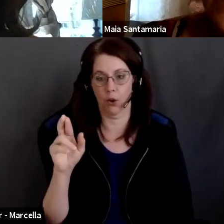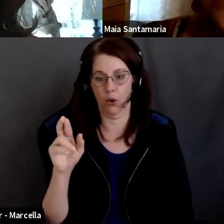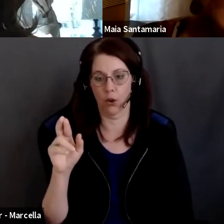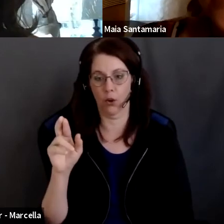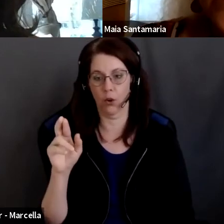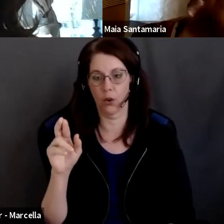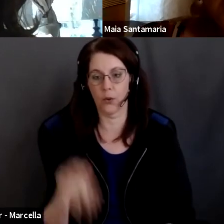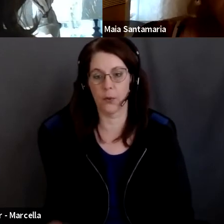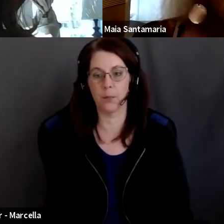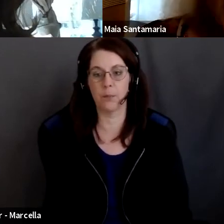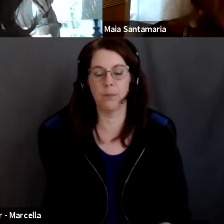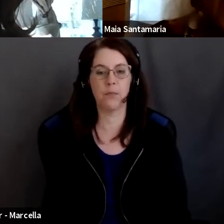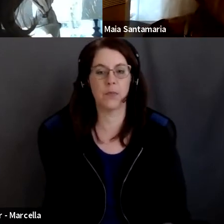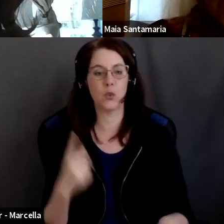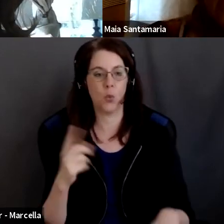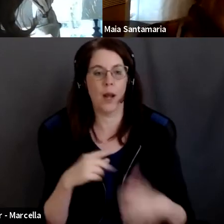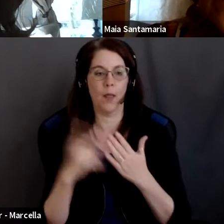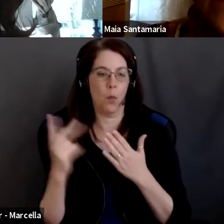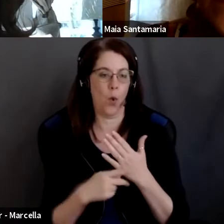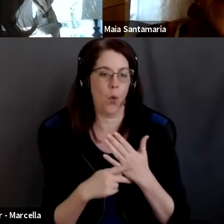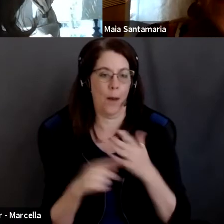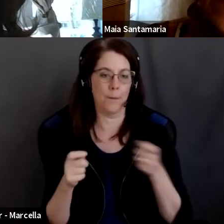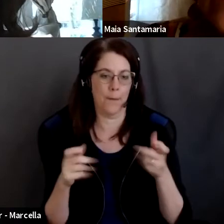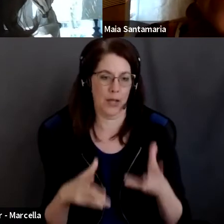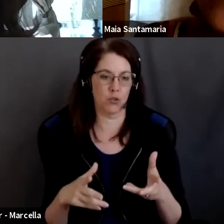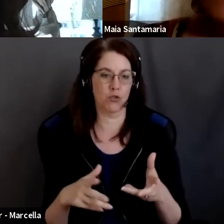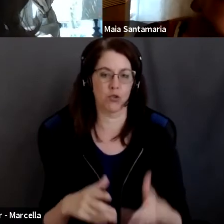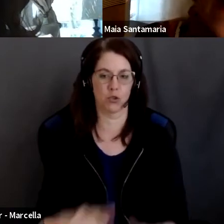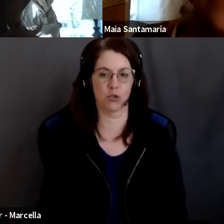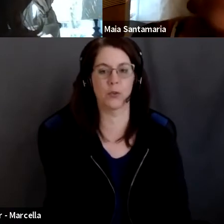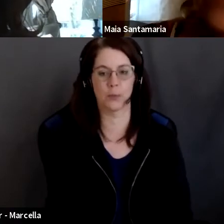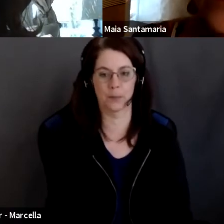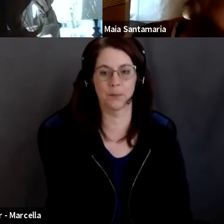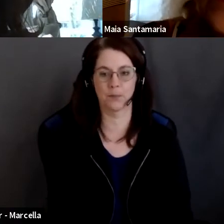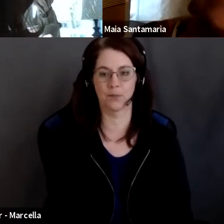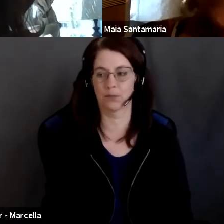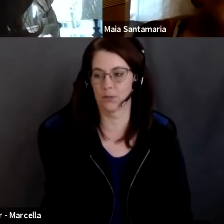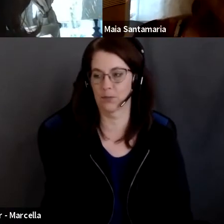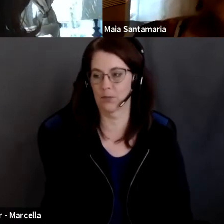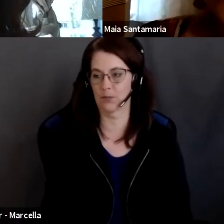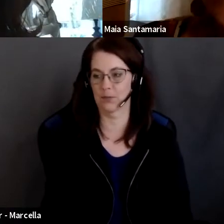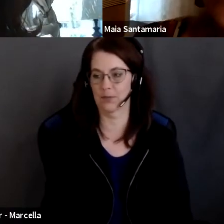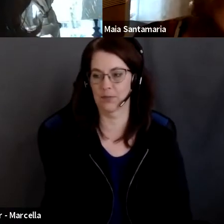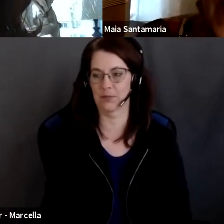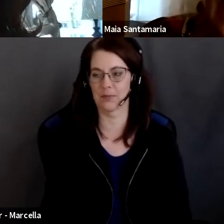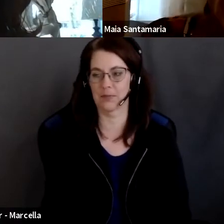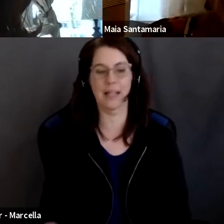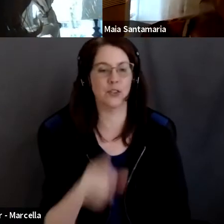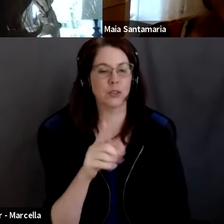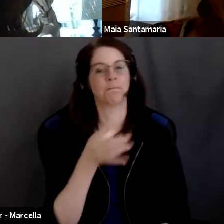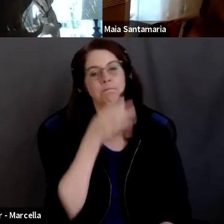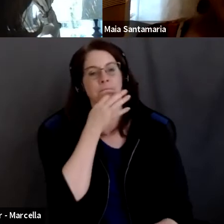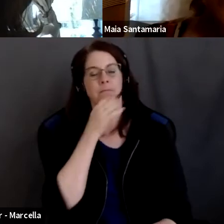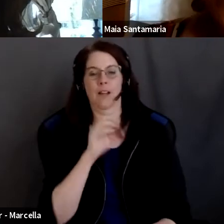program manager, and one of the many hats she wears is that of Guru of Emergency